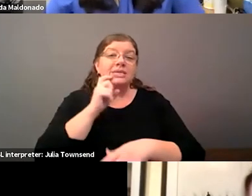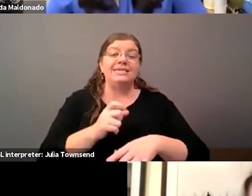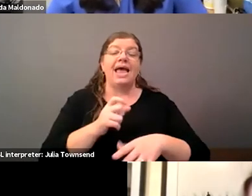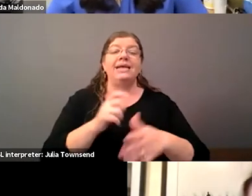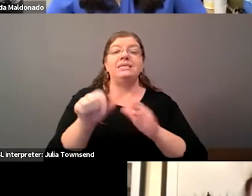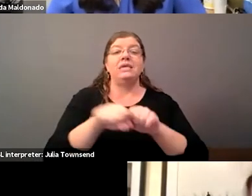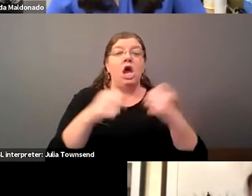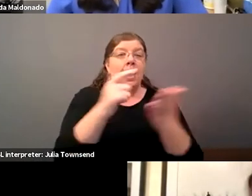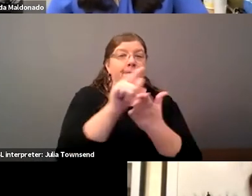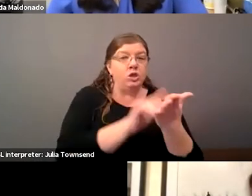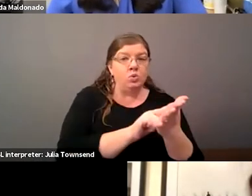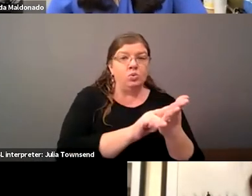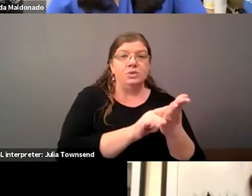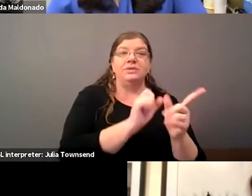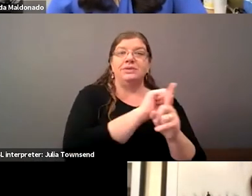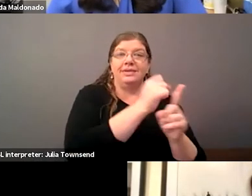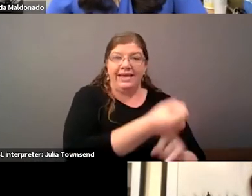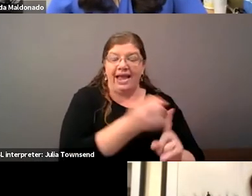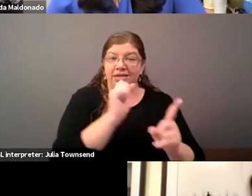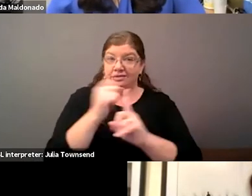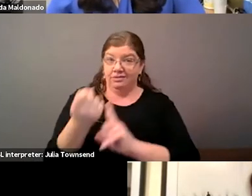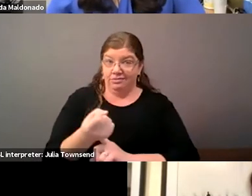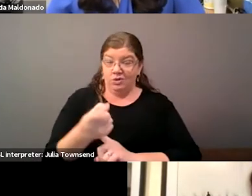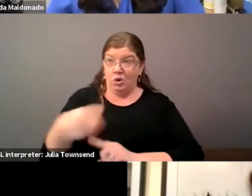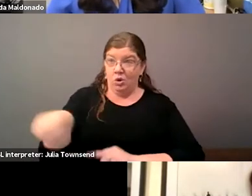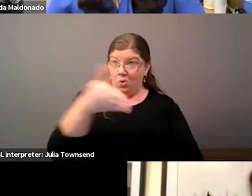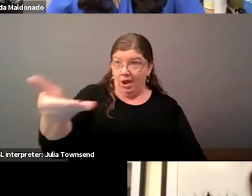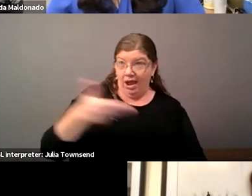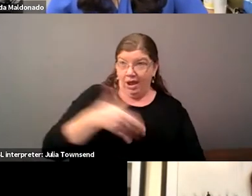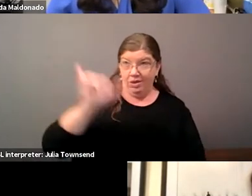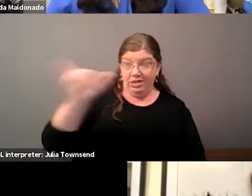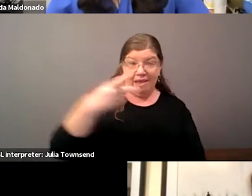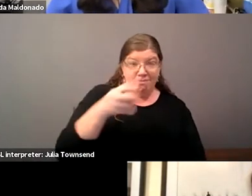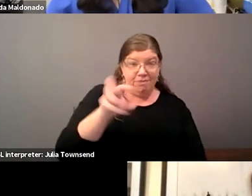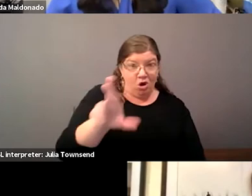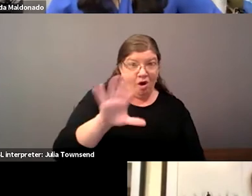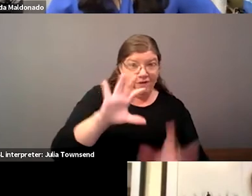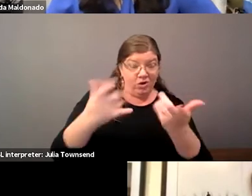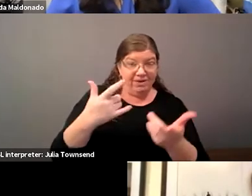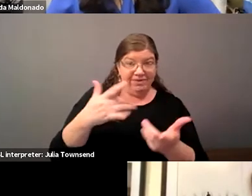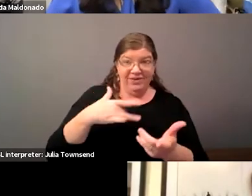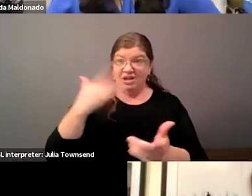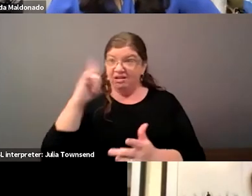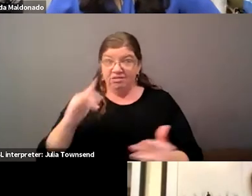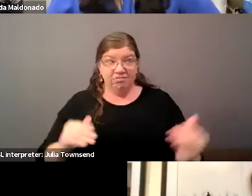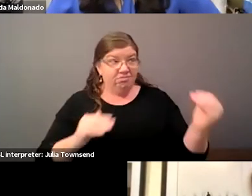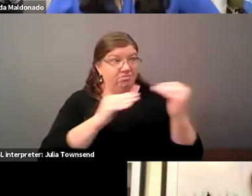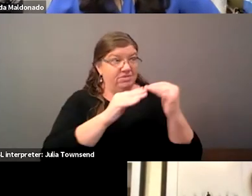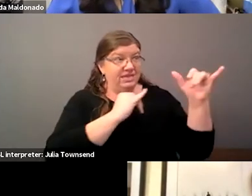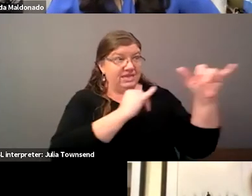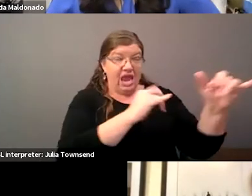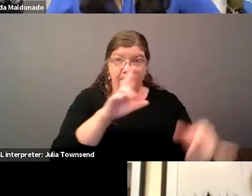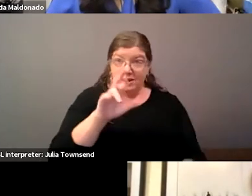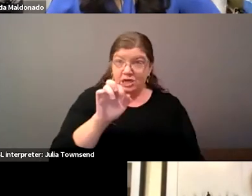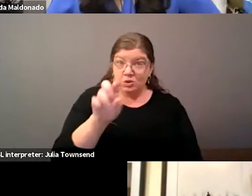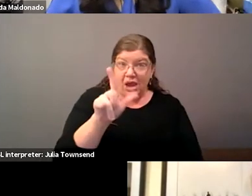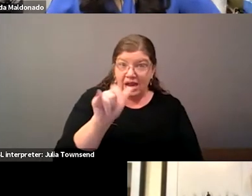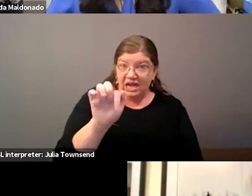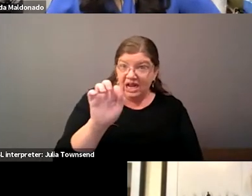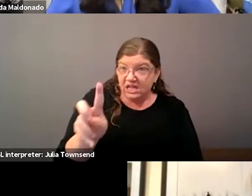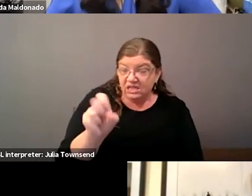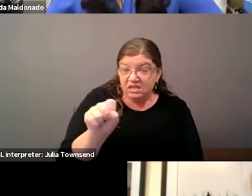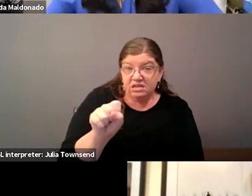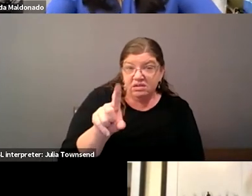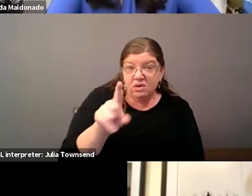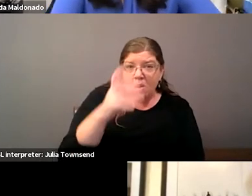by hiring this pr firm does santa barbara unified see itself in the same position as redlands why is the board